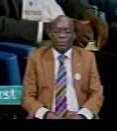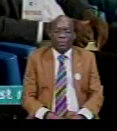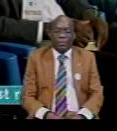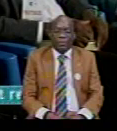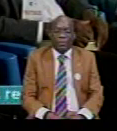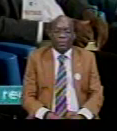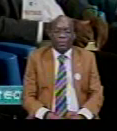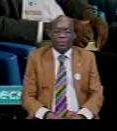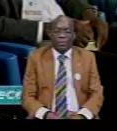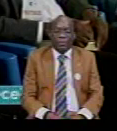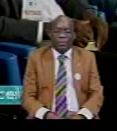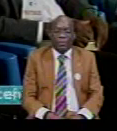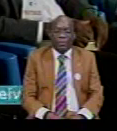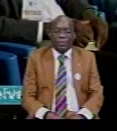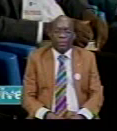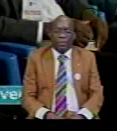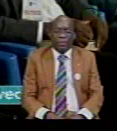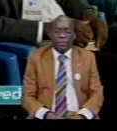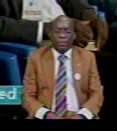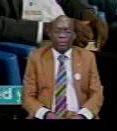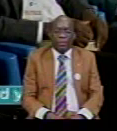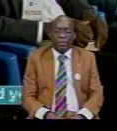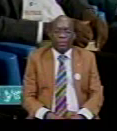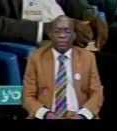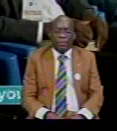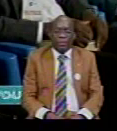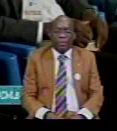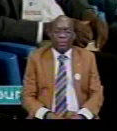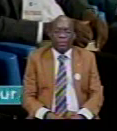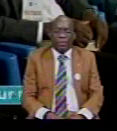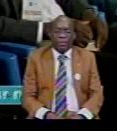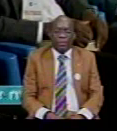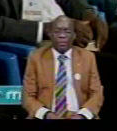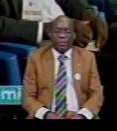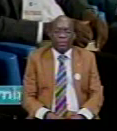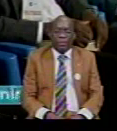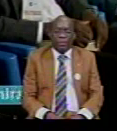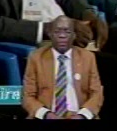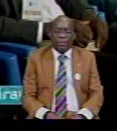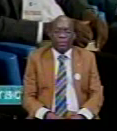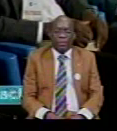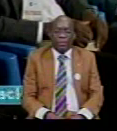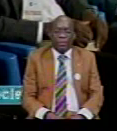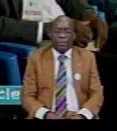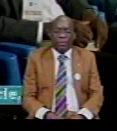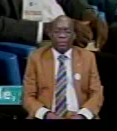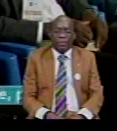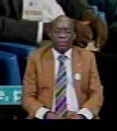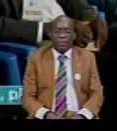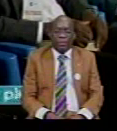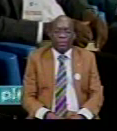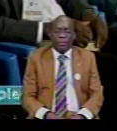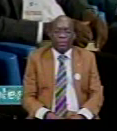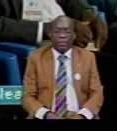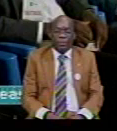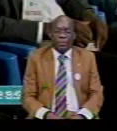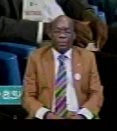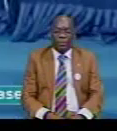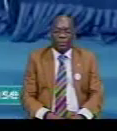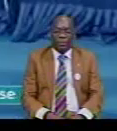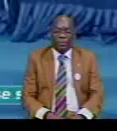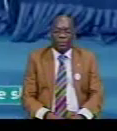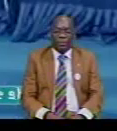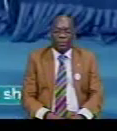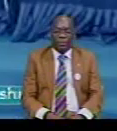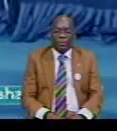put your hand where you have your problem. She lay her hands, first day, second day. Yesterday,